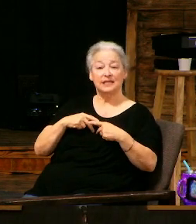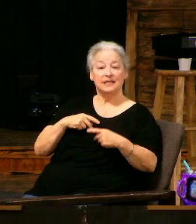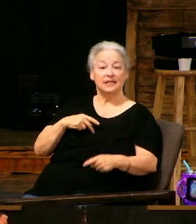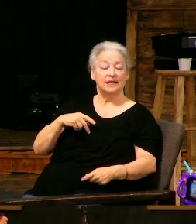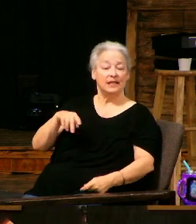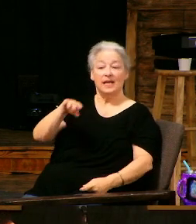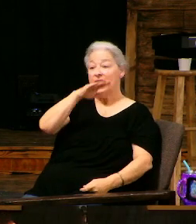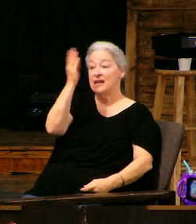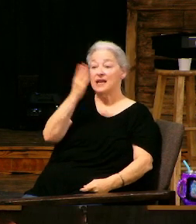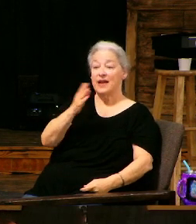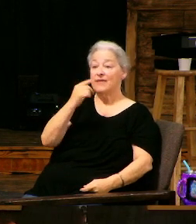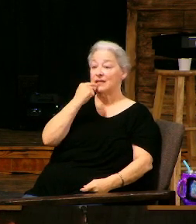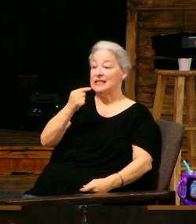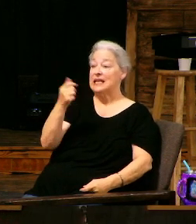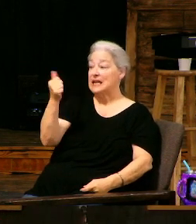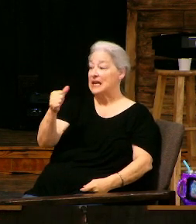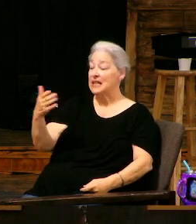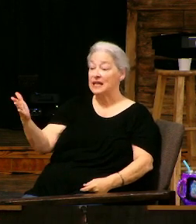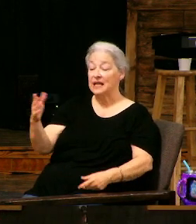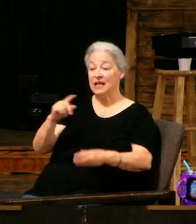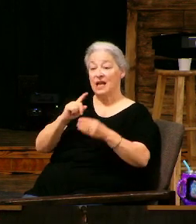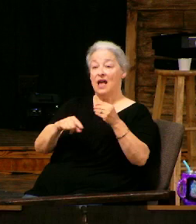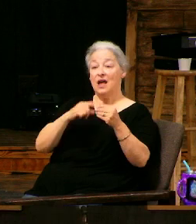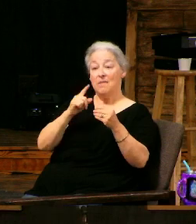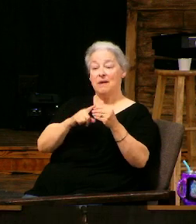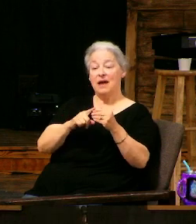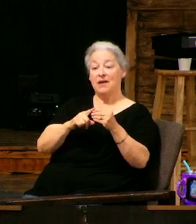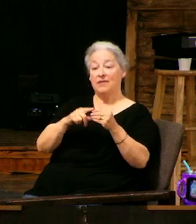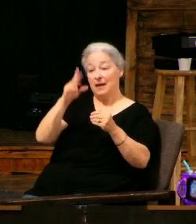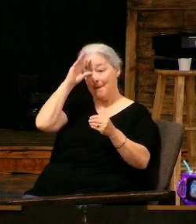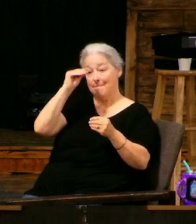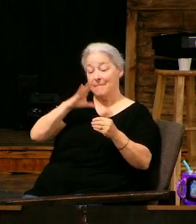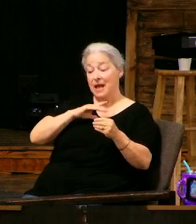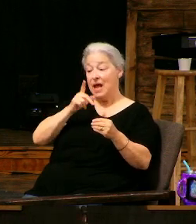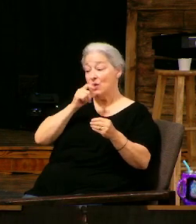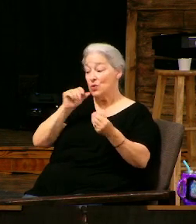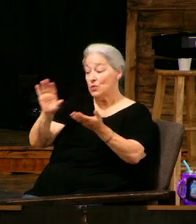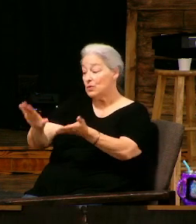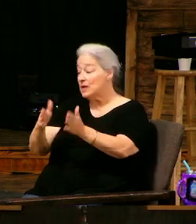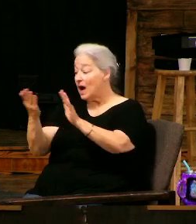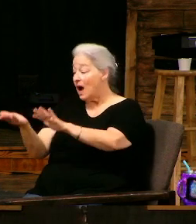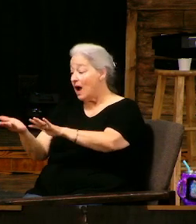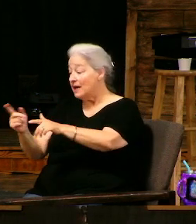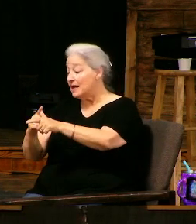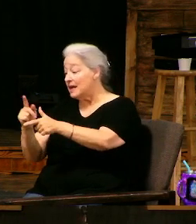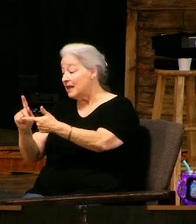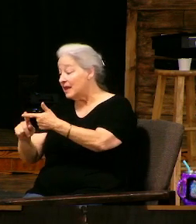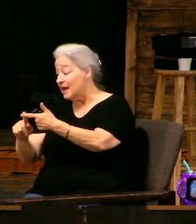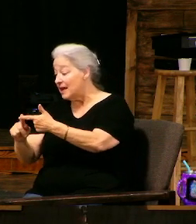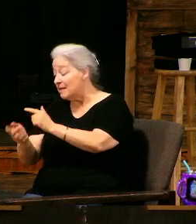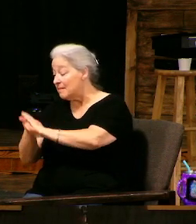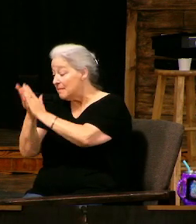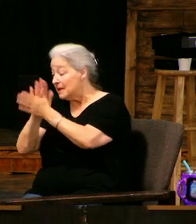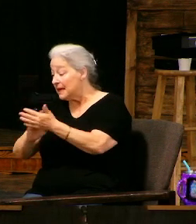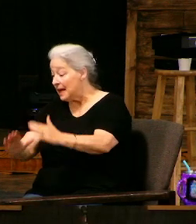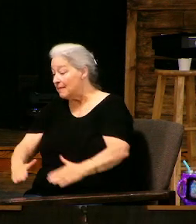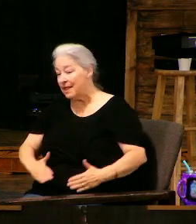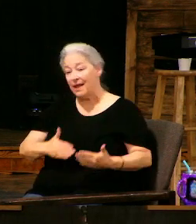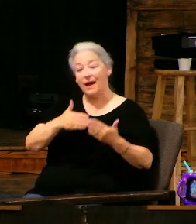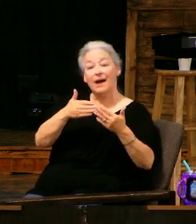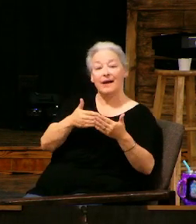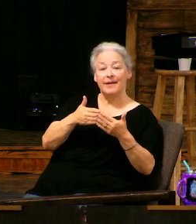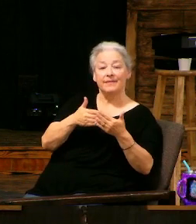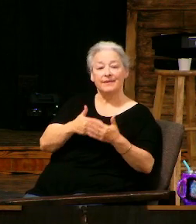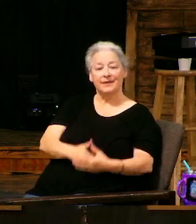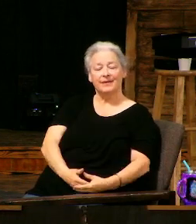being raised up. They were critical of the fact he did it on Sunday. What? We got to be careful of